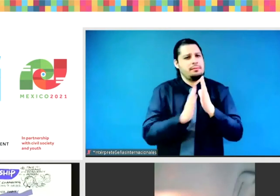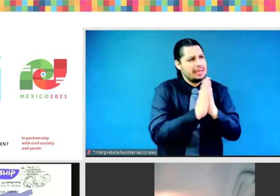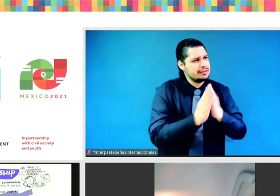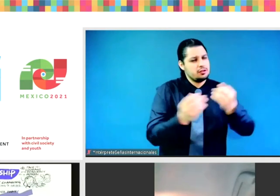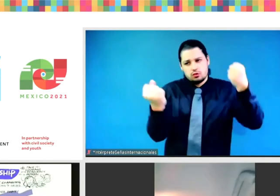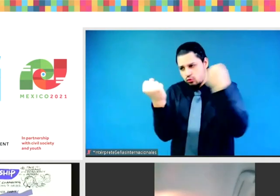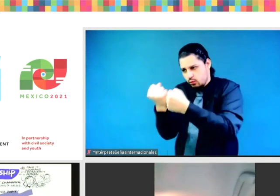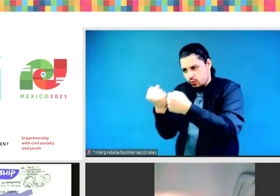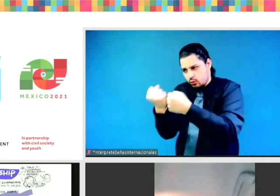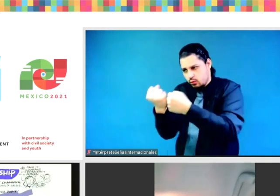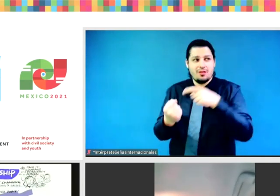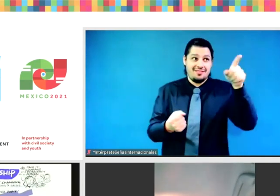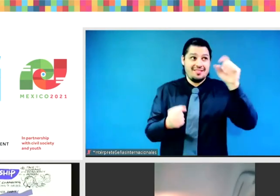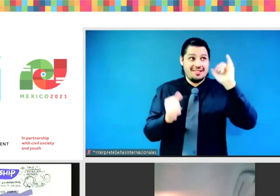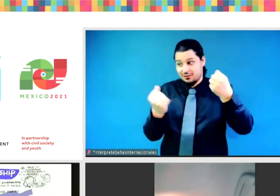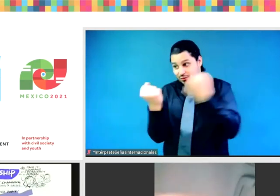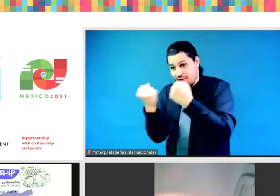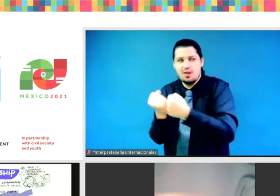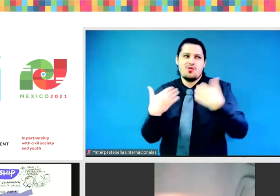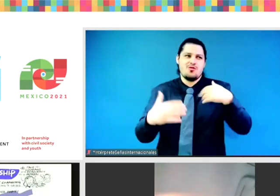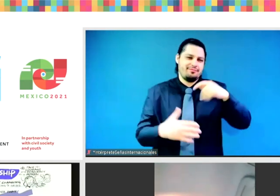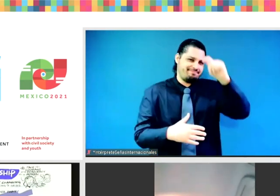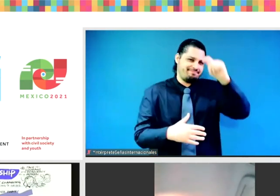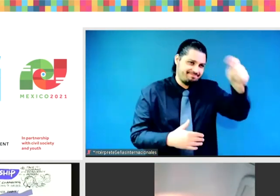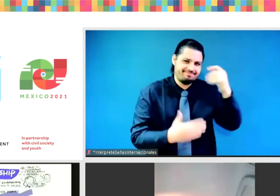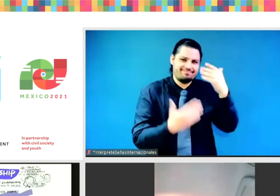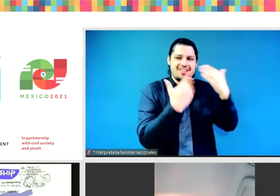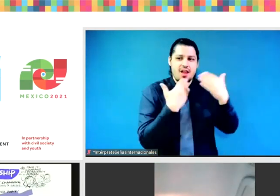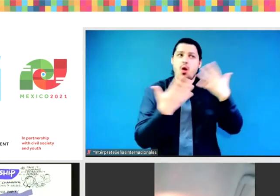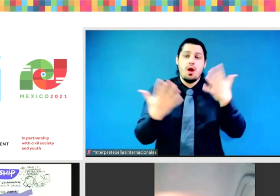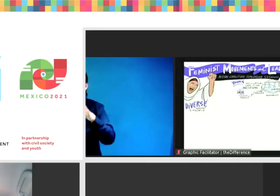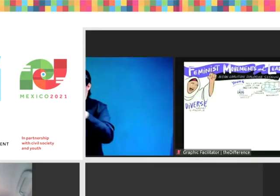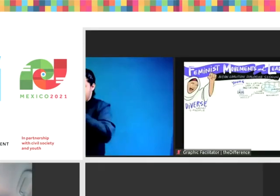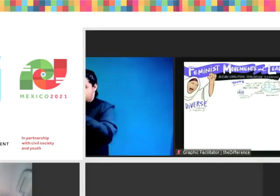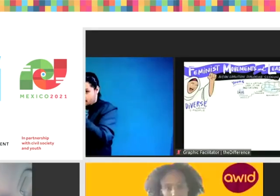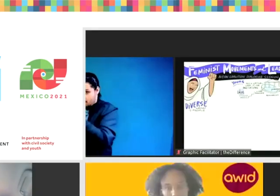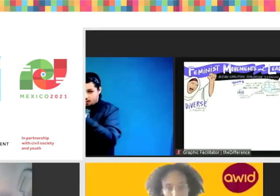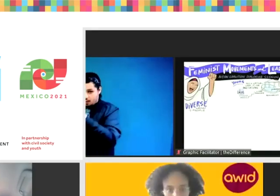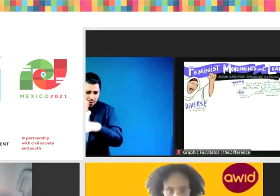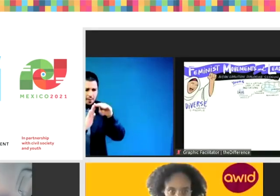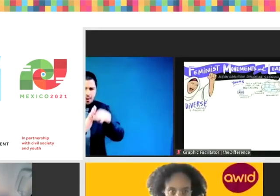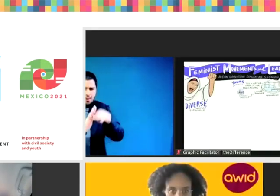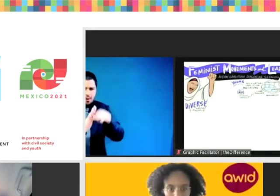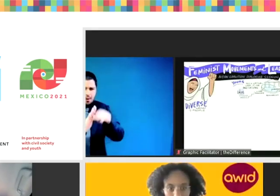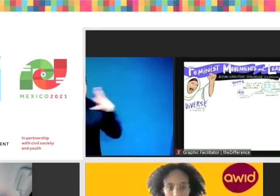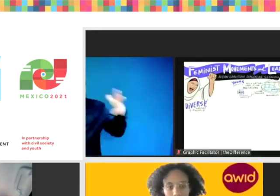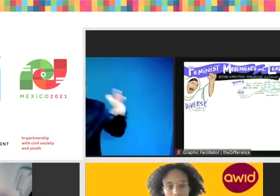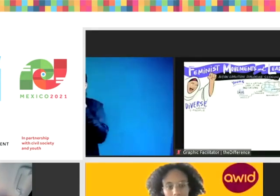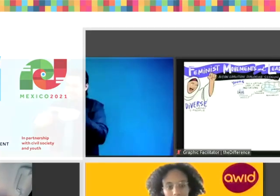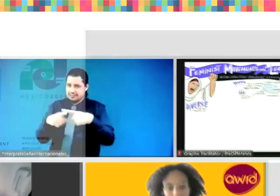which we are looking forward to do, we are very ready to do that as we support you. May God remember you in a special way. Thanks so much.